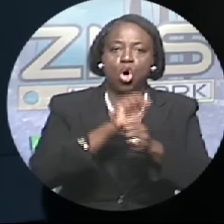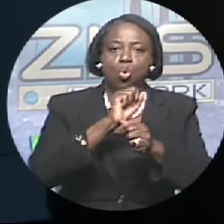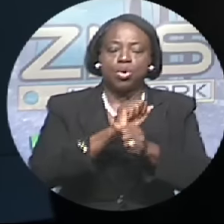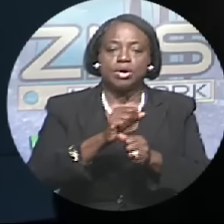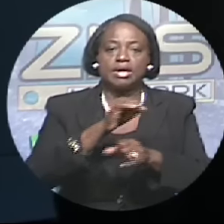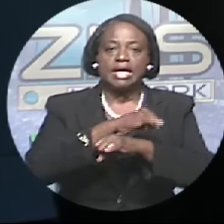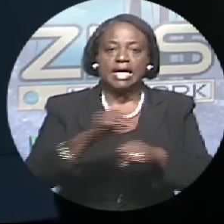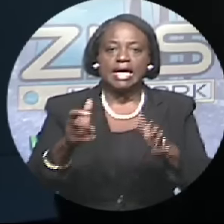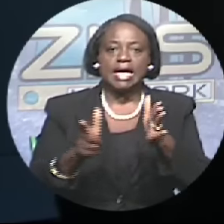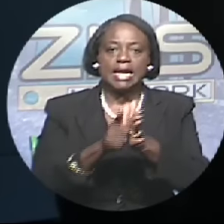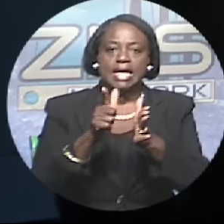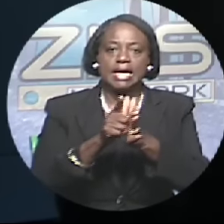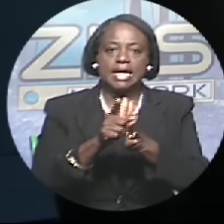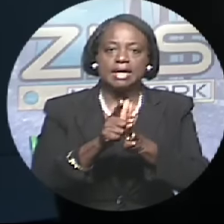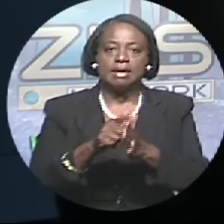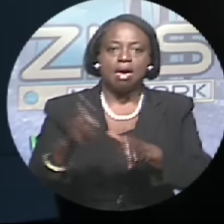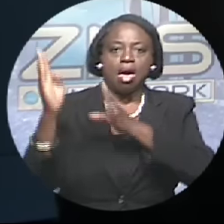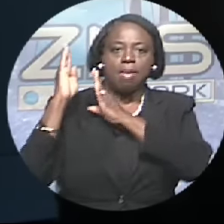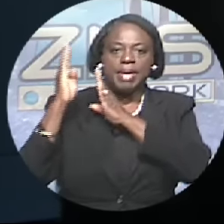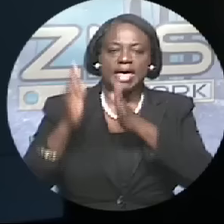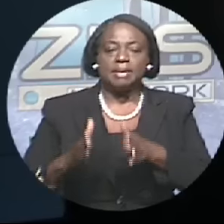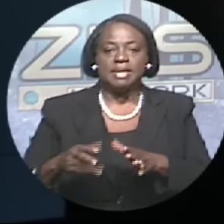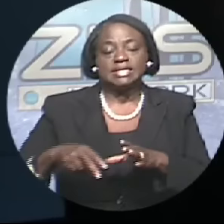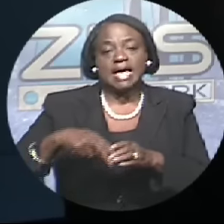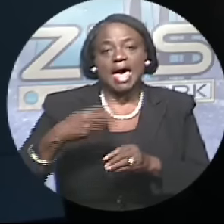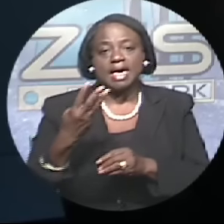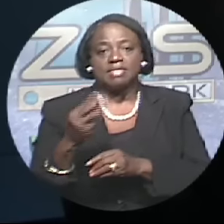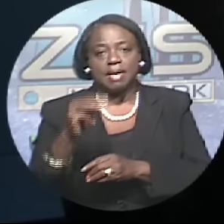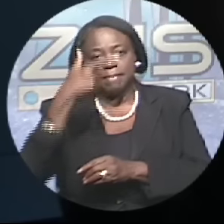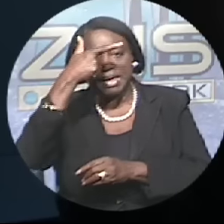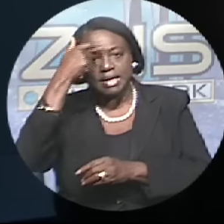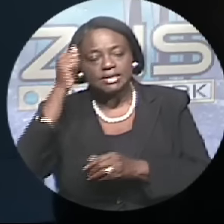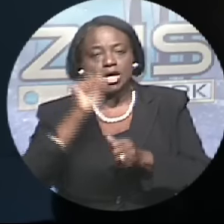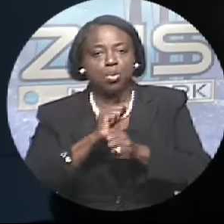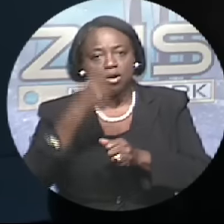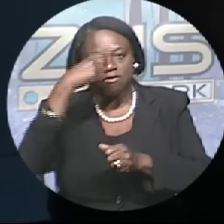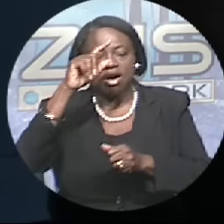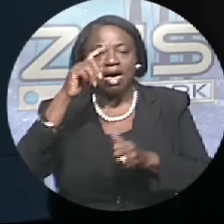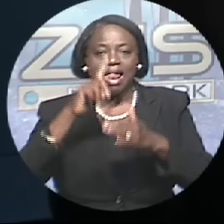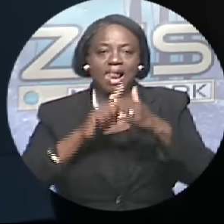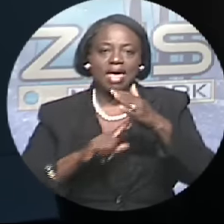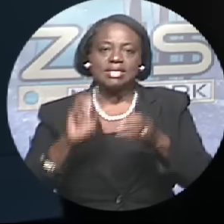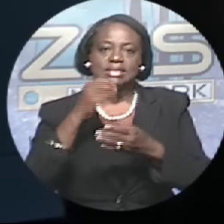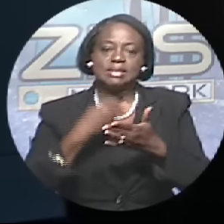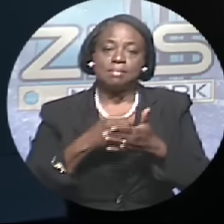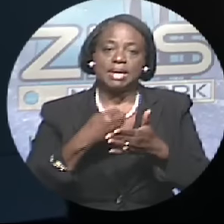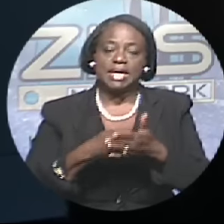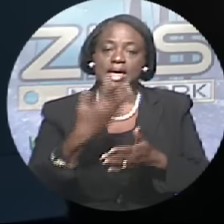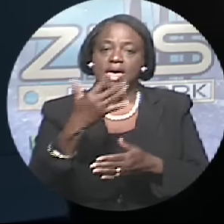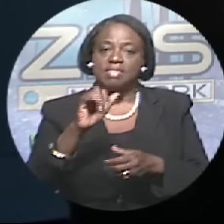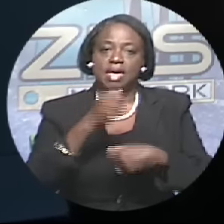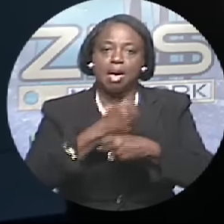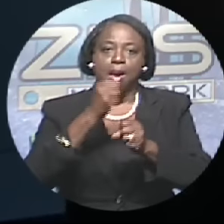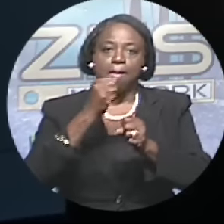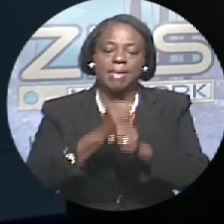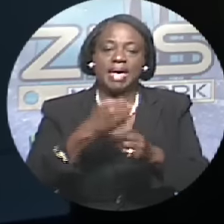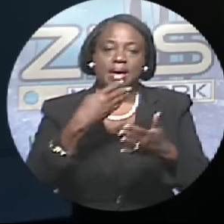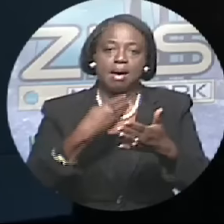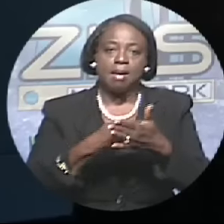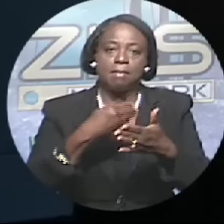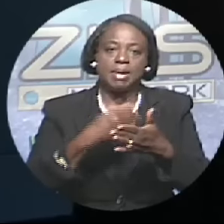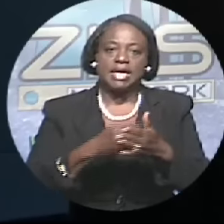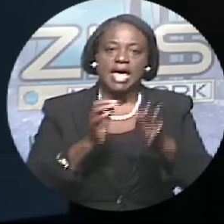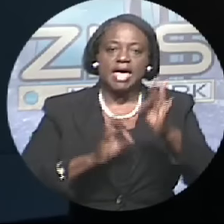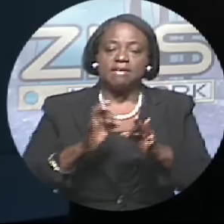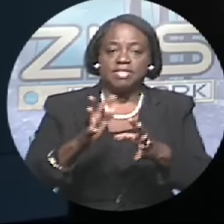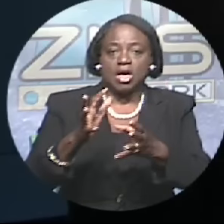Bahamians hire them because they work for less money than Bahamians will. They make money. If they are